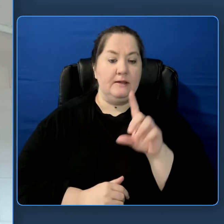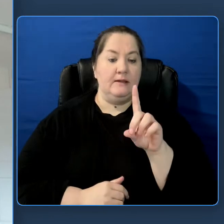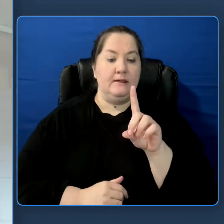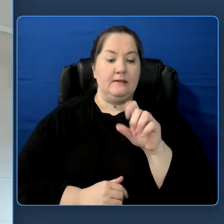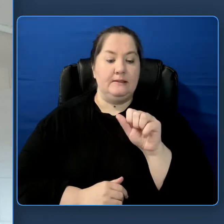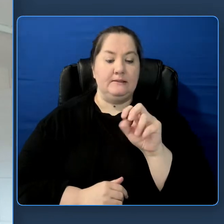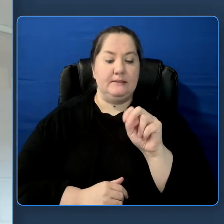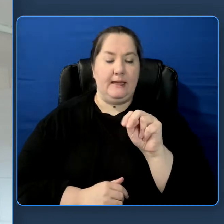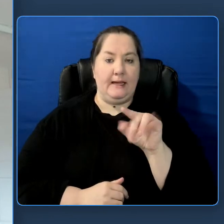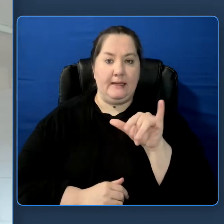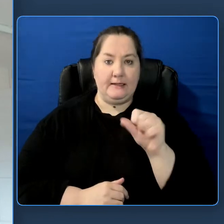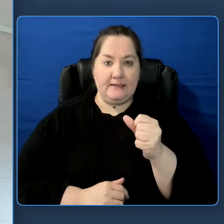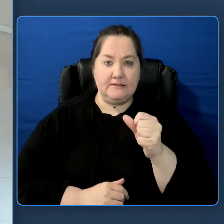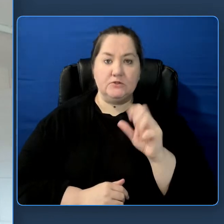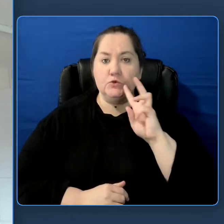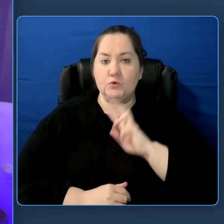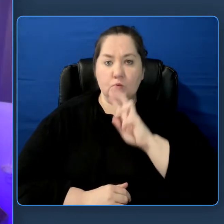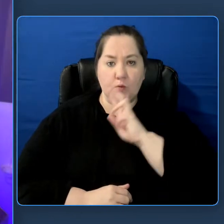Danny'sTwinsFilm.com.